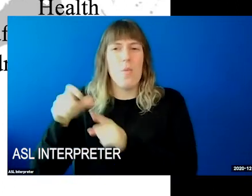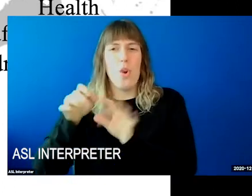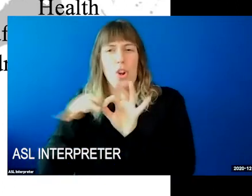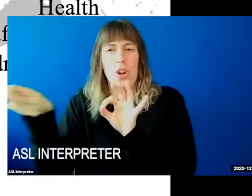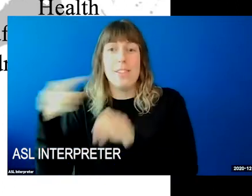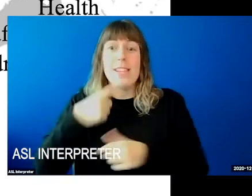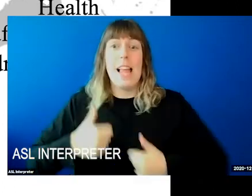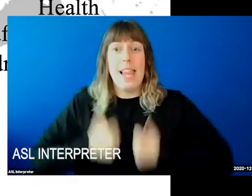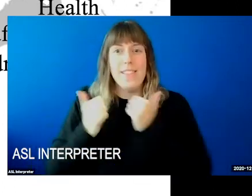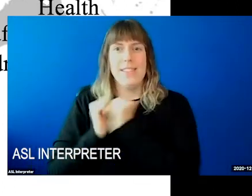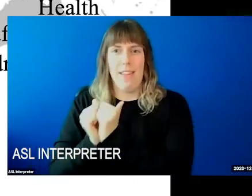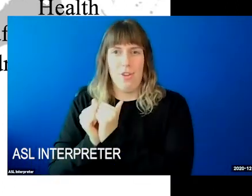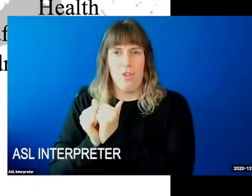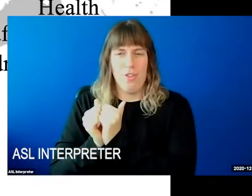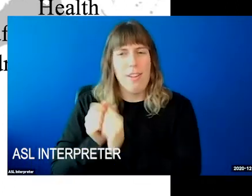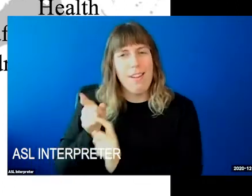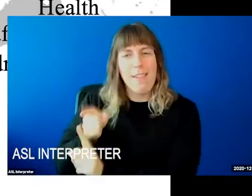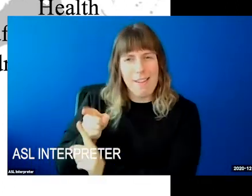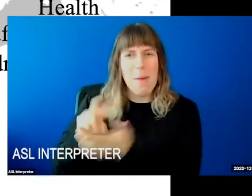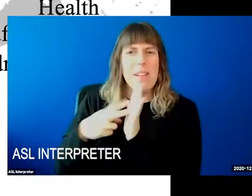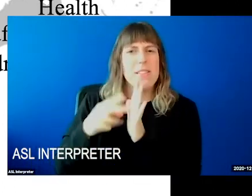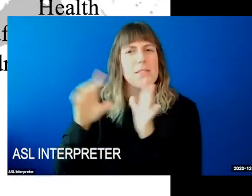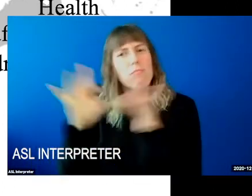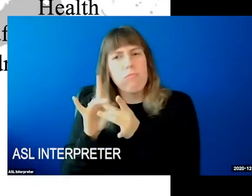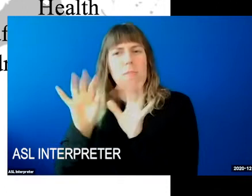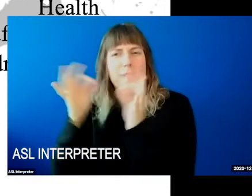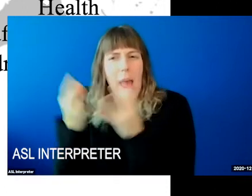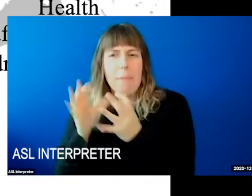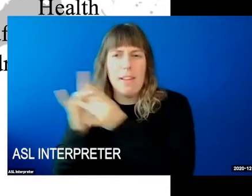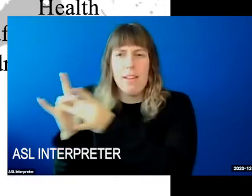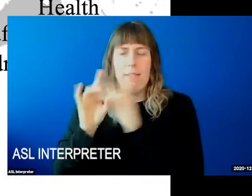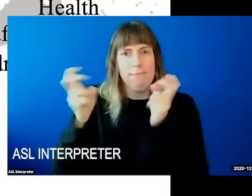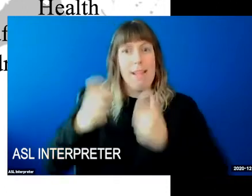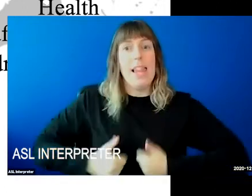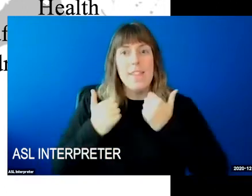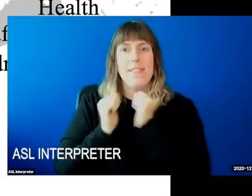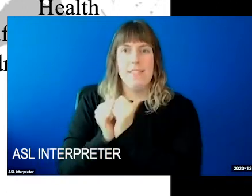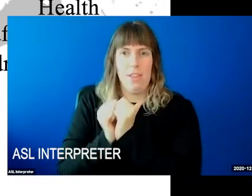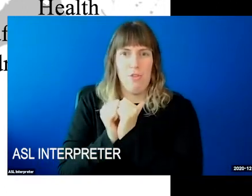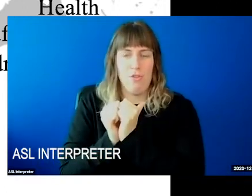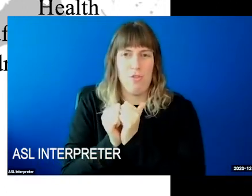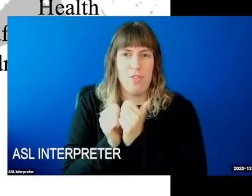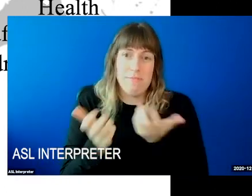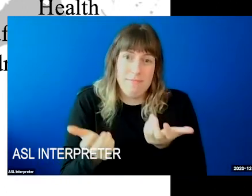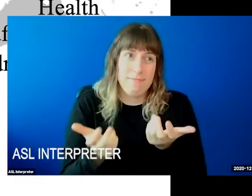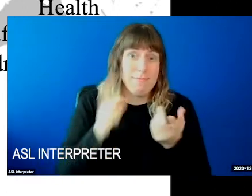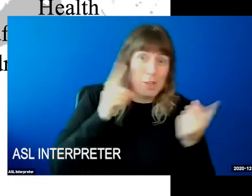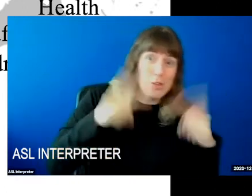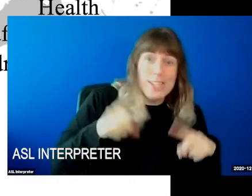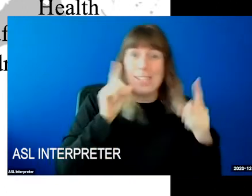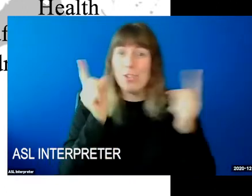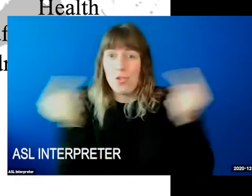together. And it really has this connotation of a family or a couple living together with all of the, agreement